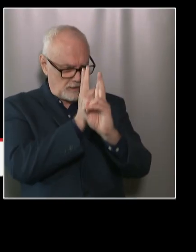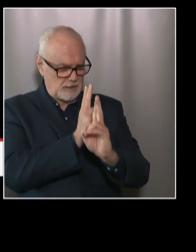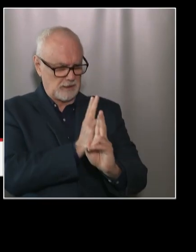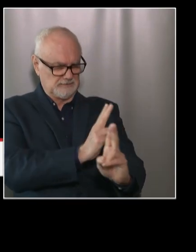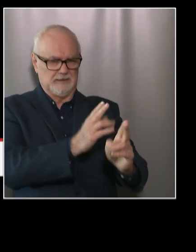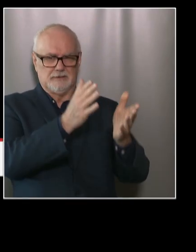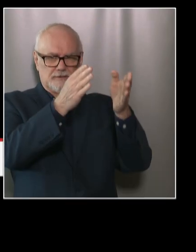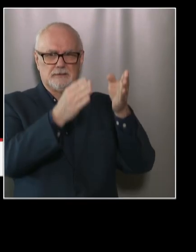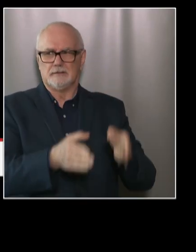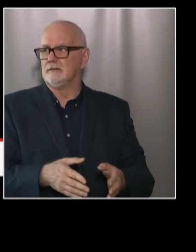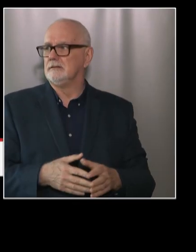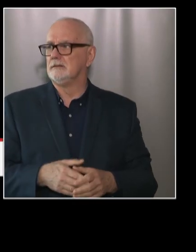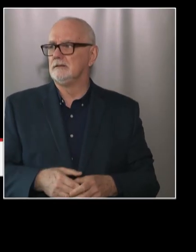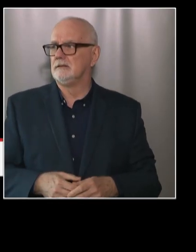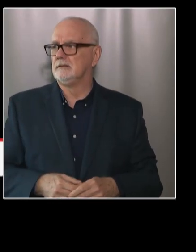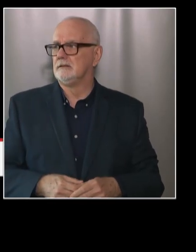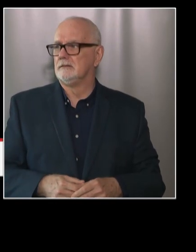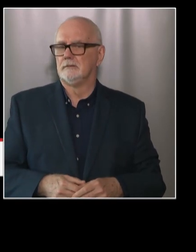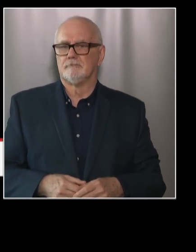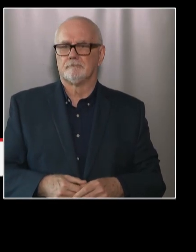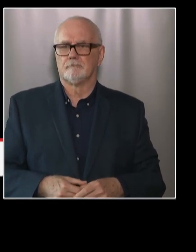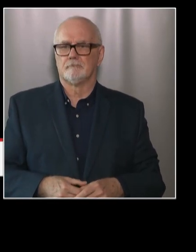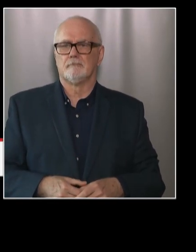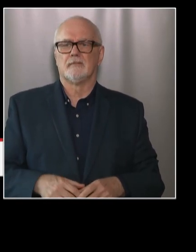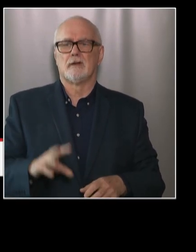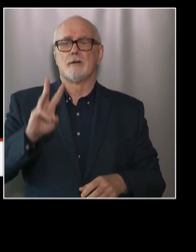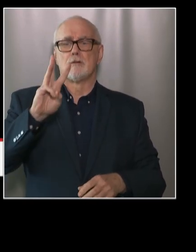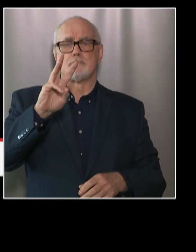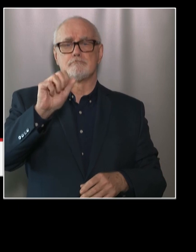And did I just turn the whole thing off? Yeah.